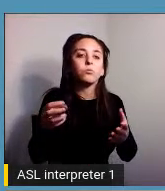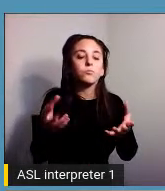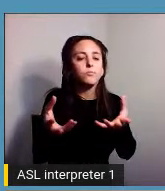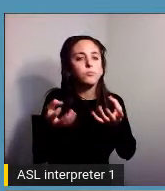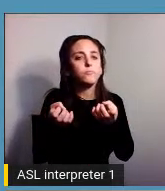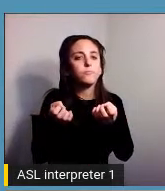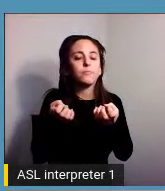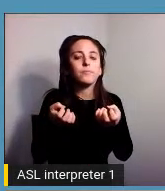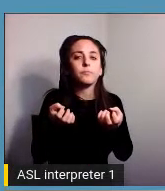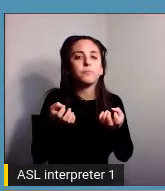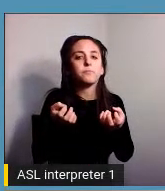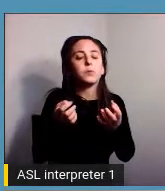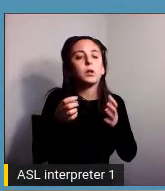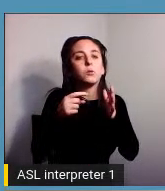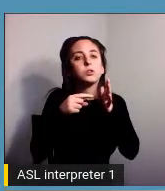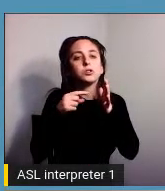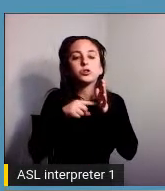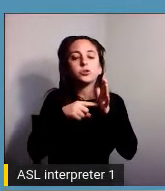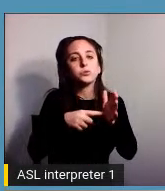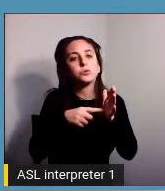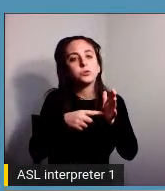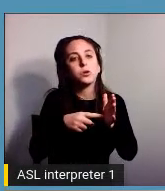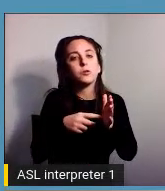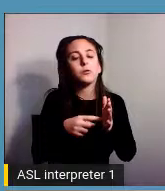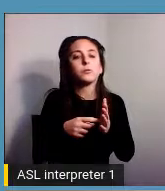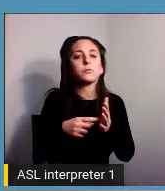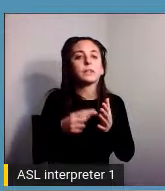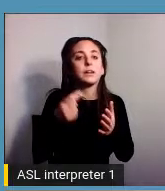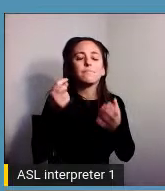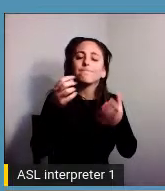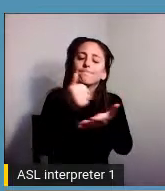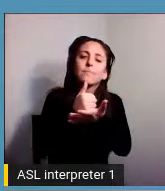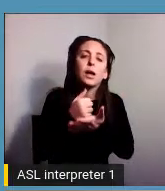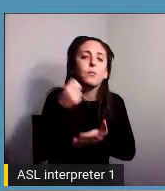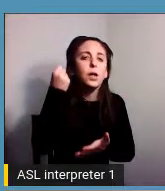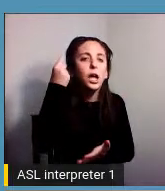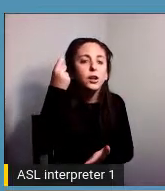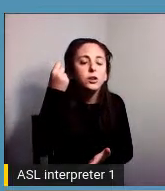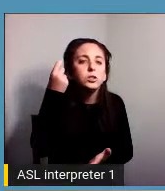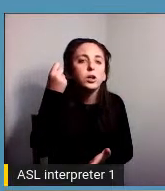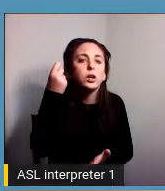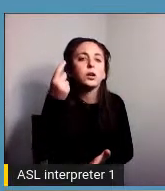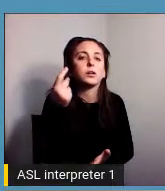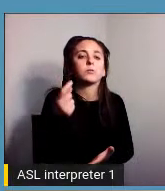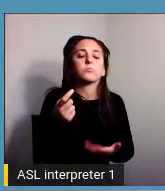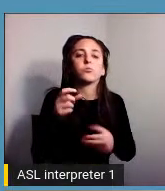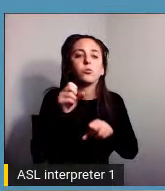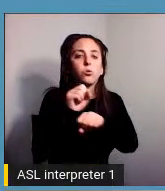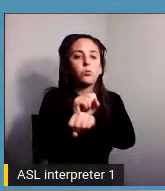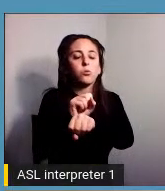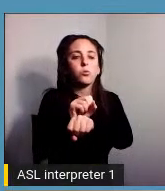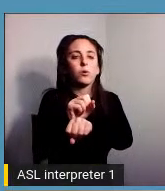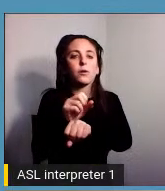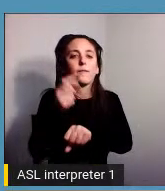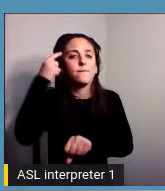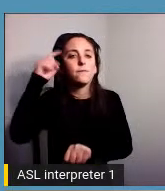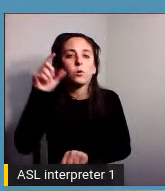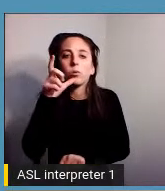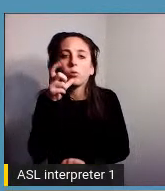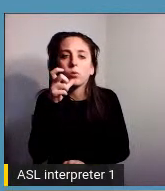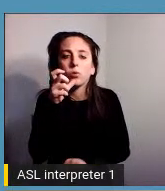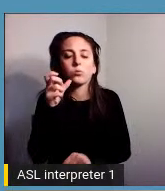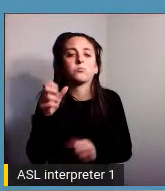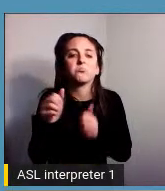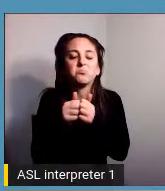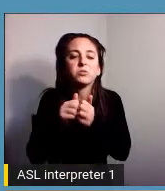of why it really helps to understand who you're doing the work for and what they need to know. The researchers who